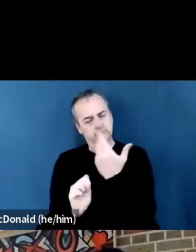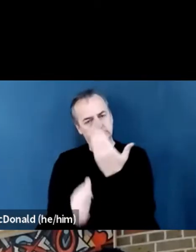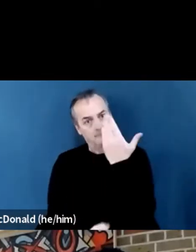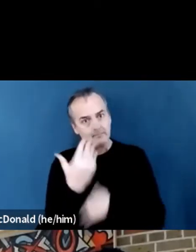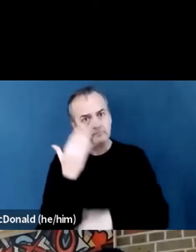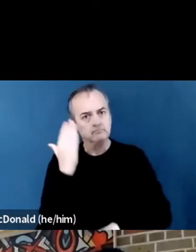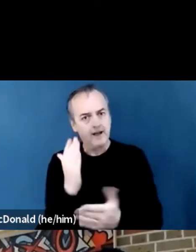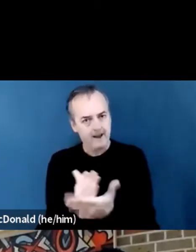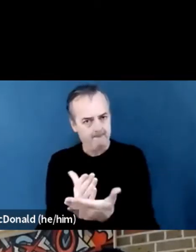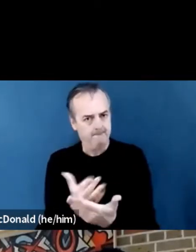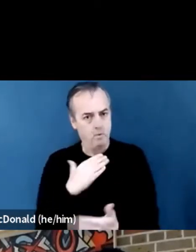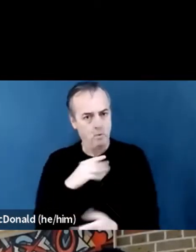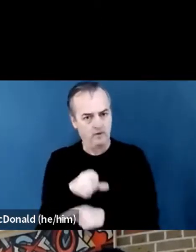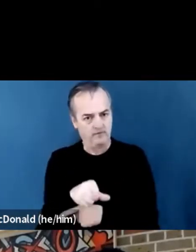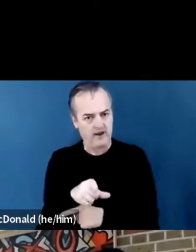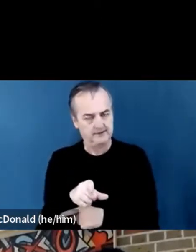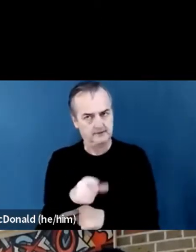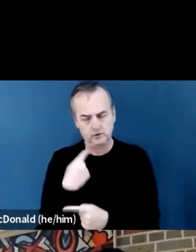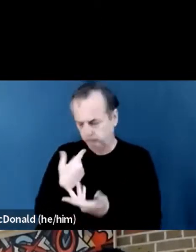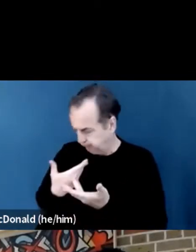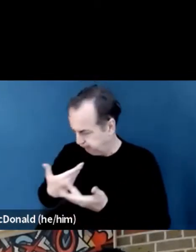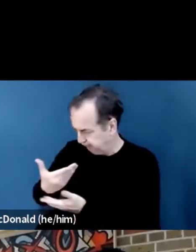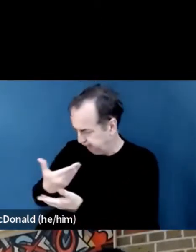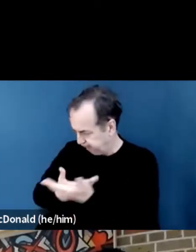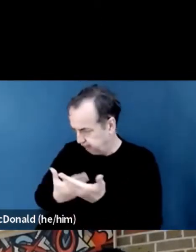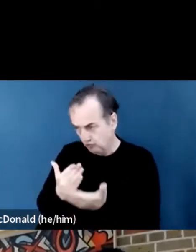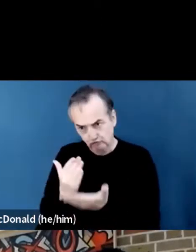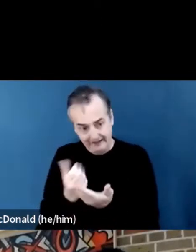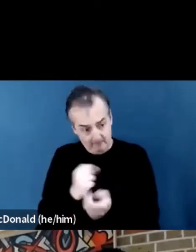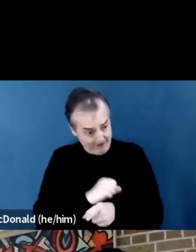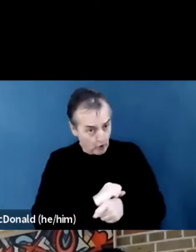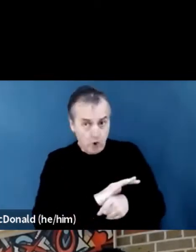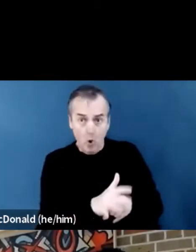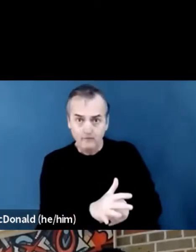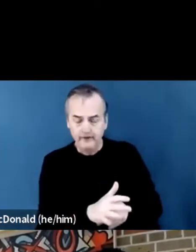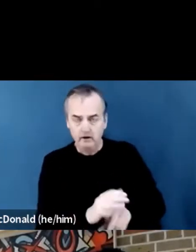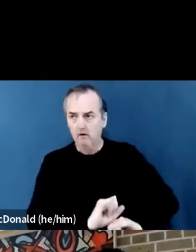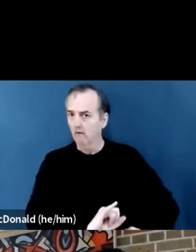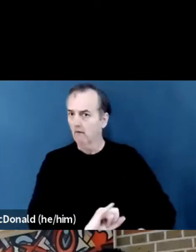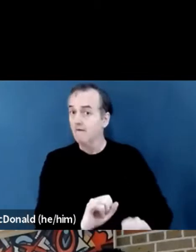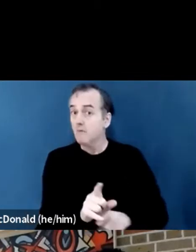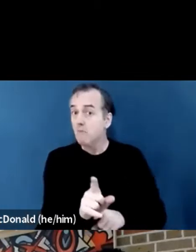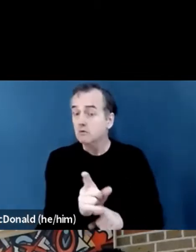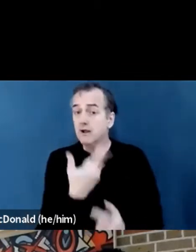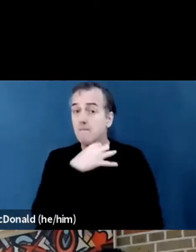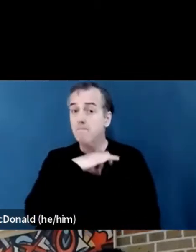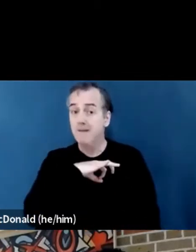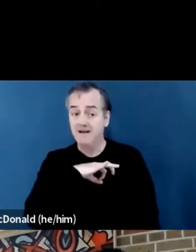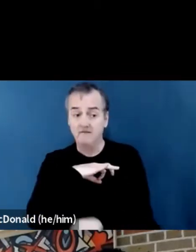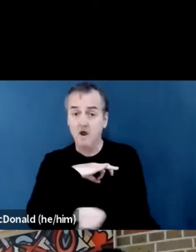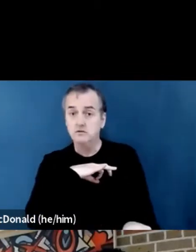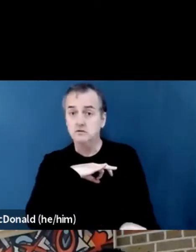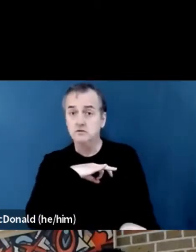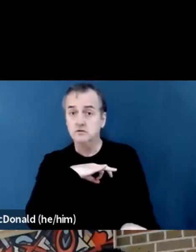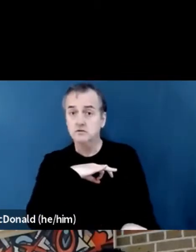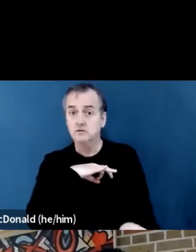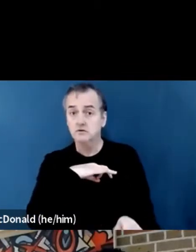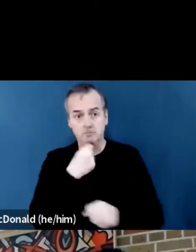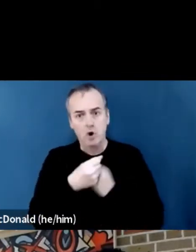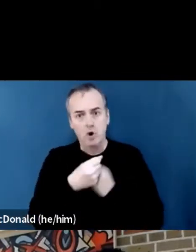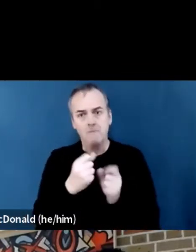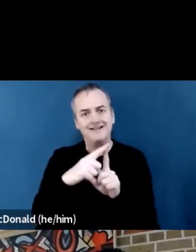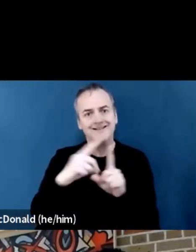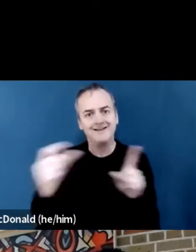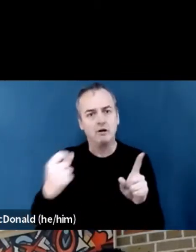kind of perverse things of COVID, I guess, was that actually everybody leaning into digital suddenly made it a lot more feasible for